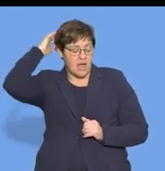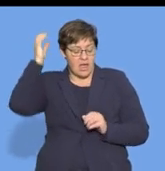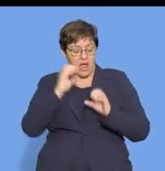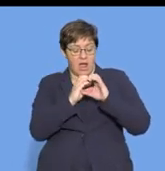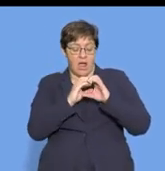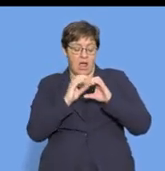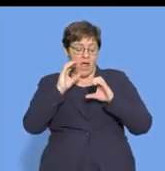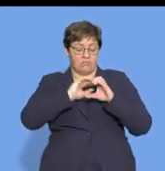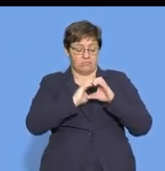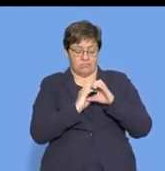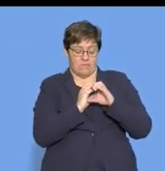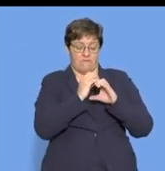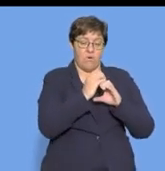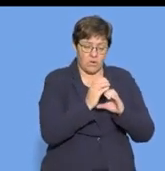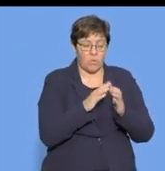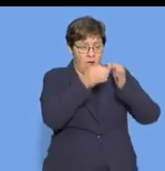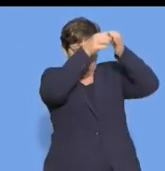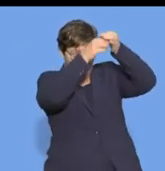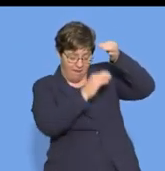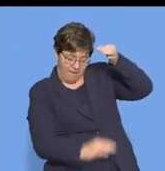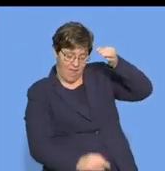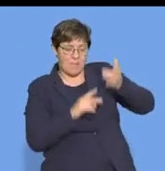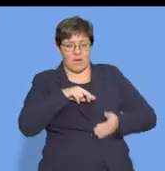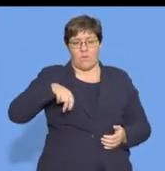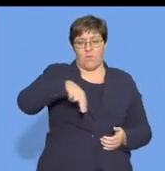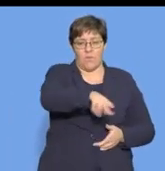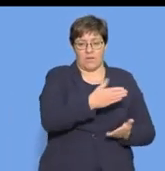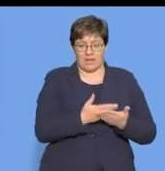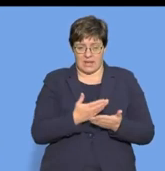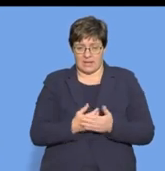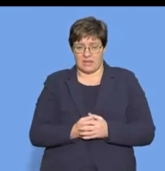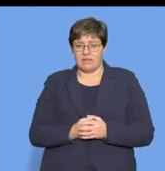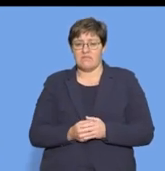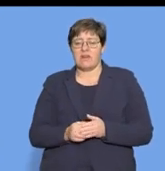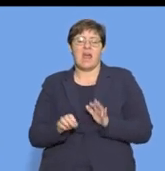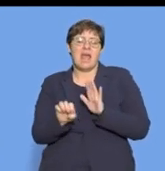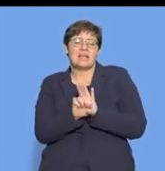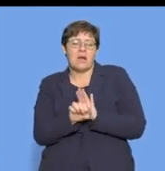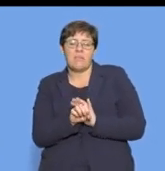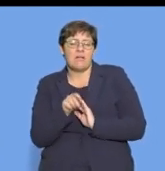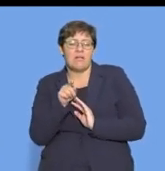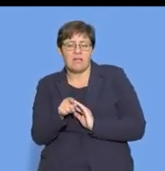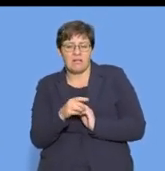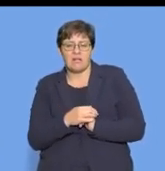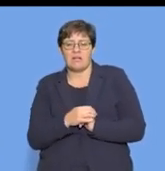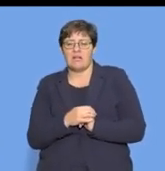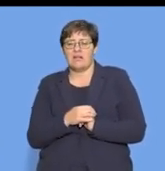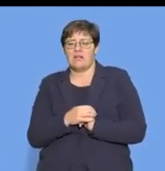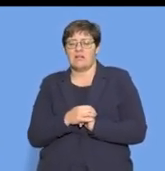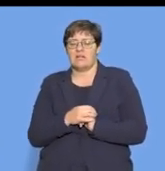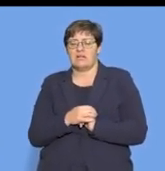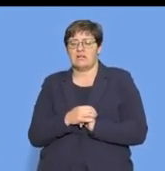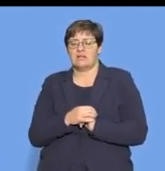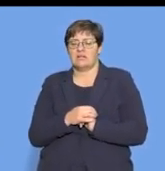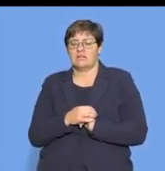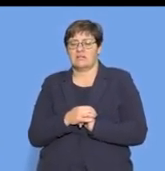position, which was an indication that they were bipedal. Examples are, and these are important, you need to